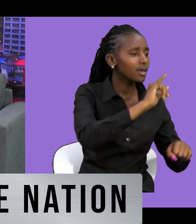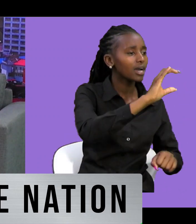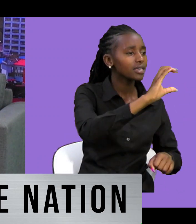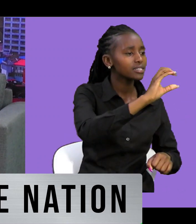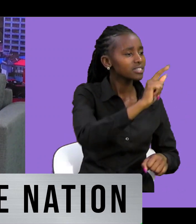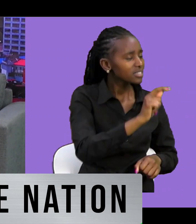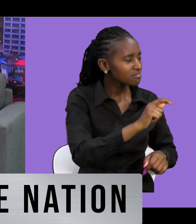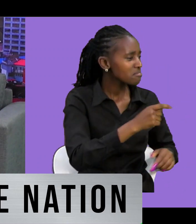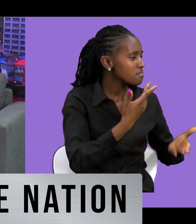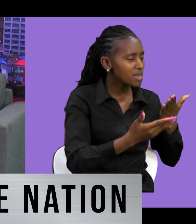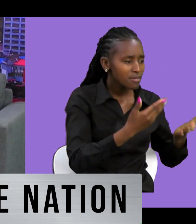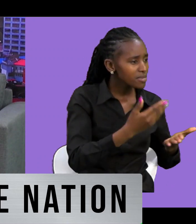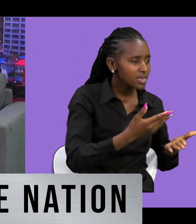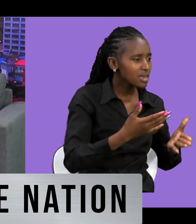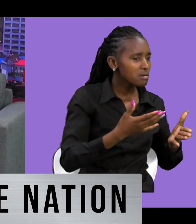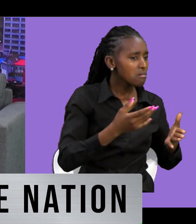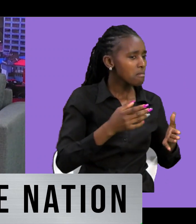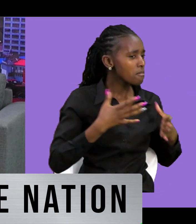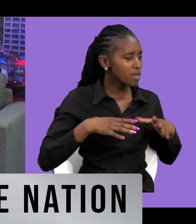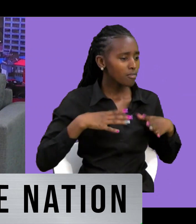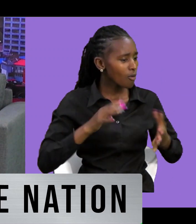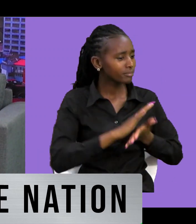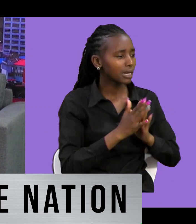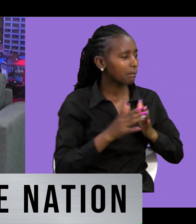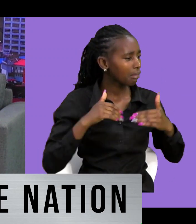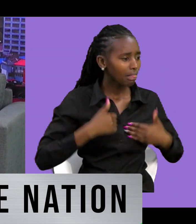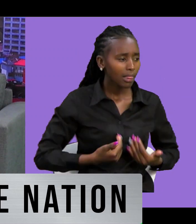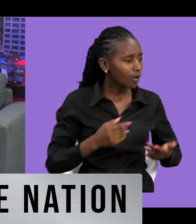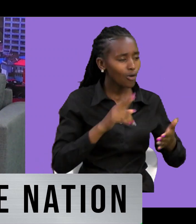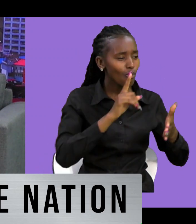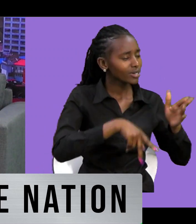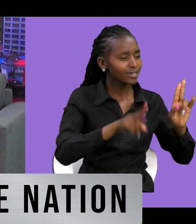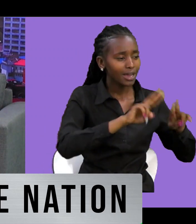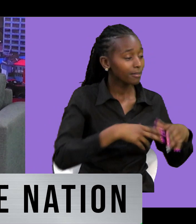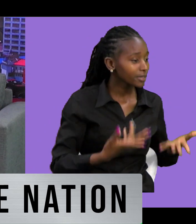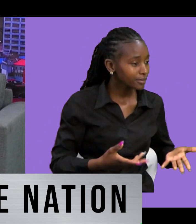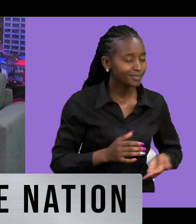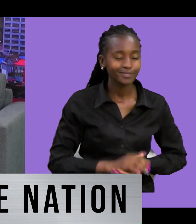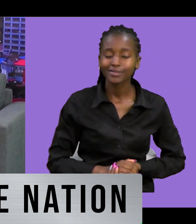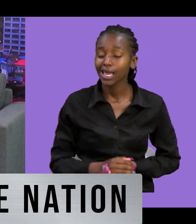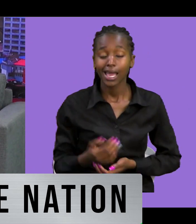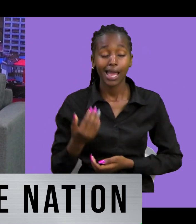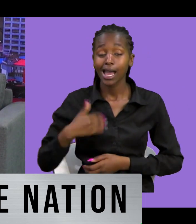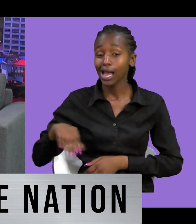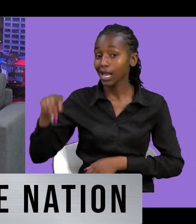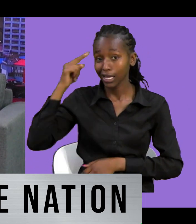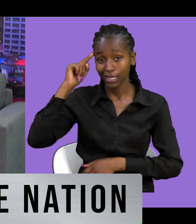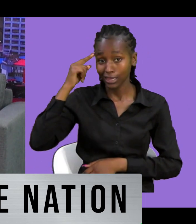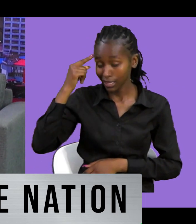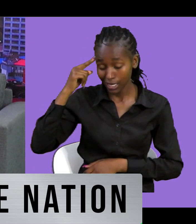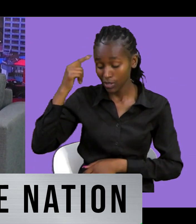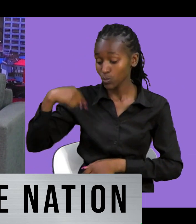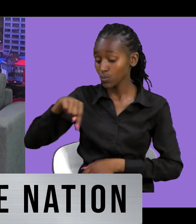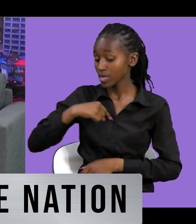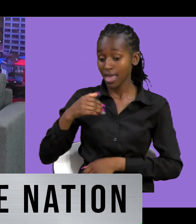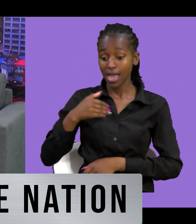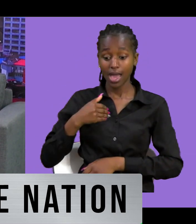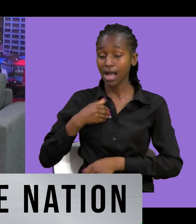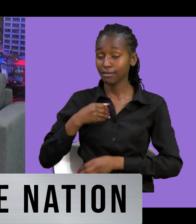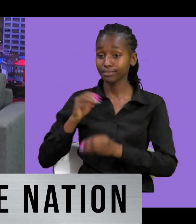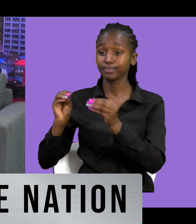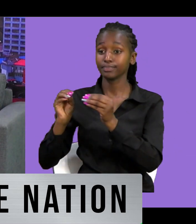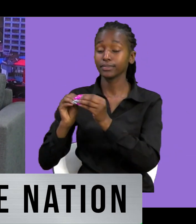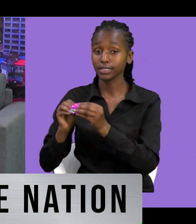punda amechoka ama amekufa. Ameanguka. Hapa tu kwa kila mahali tunaitanga it's the meeting point. Hapa